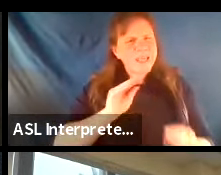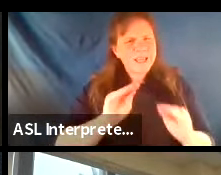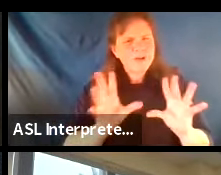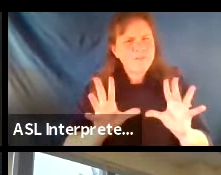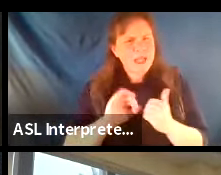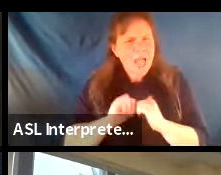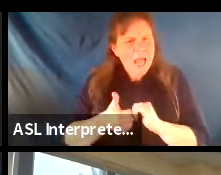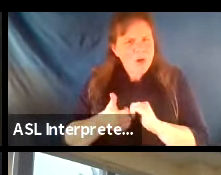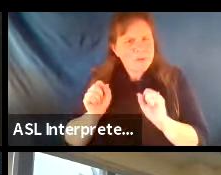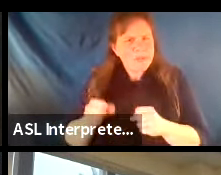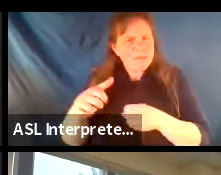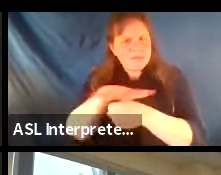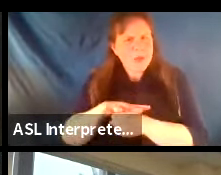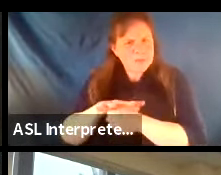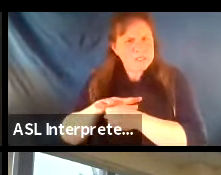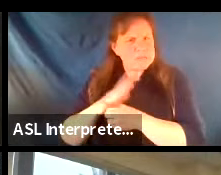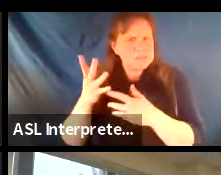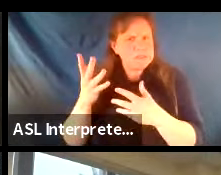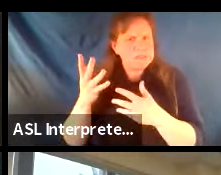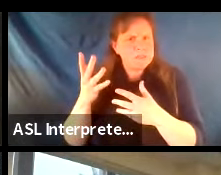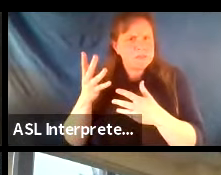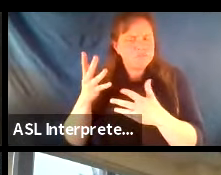that, or if they should be able to do that.